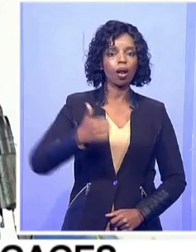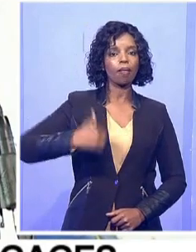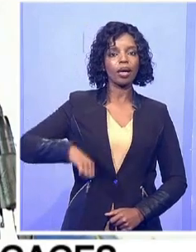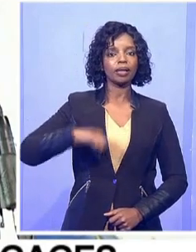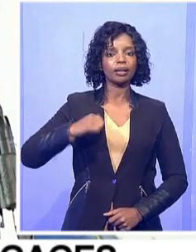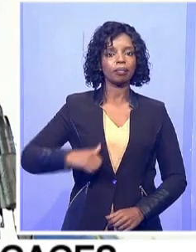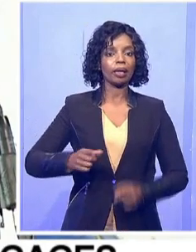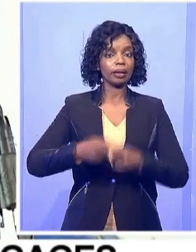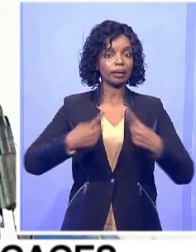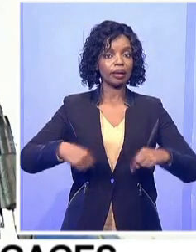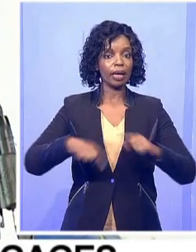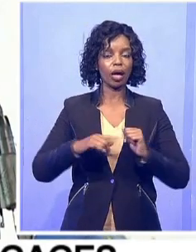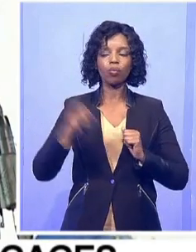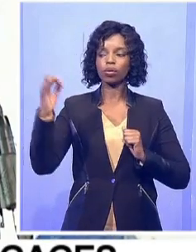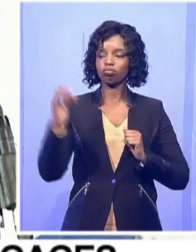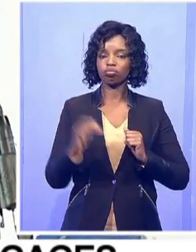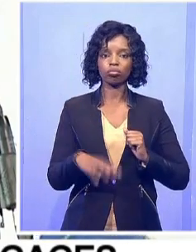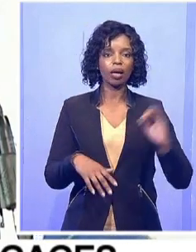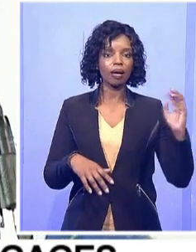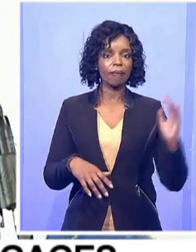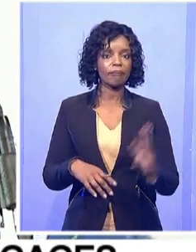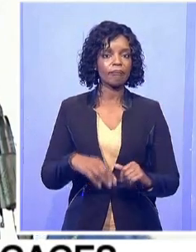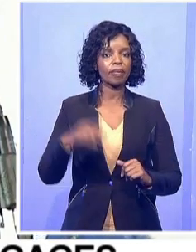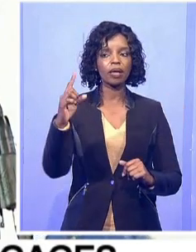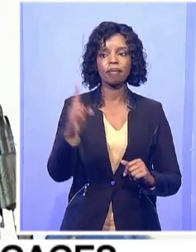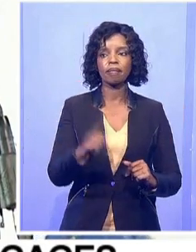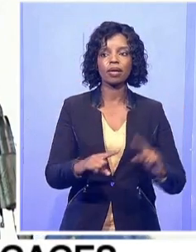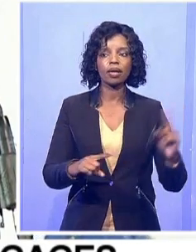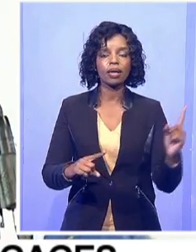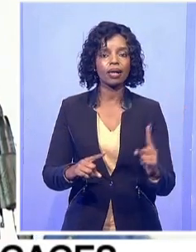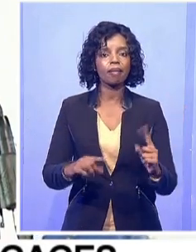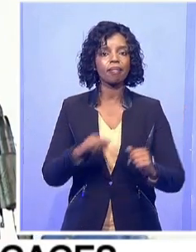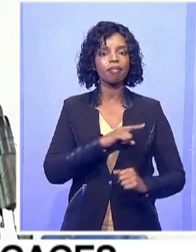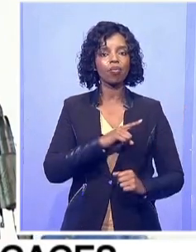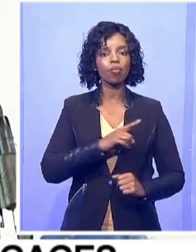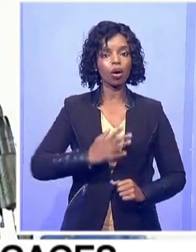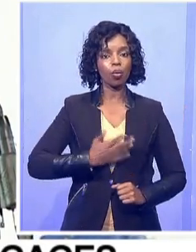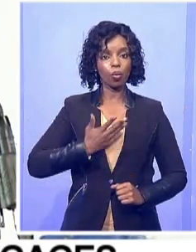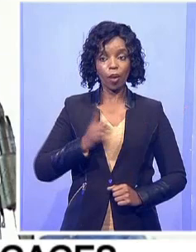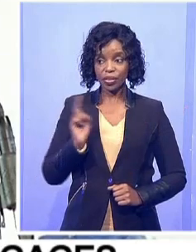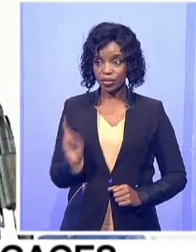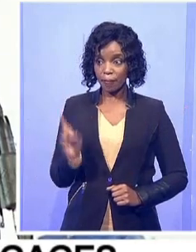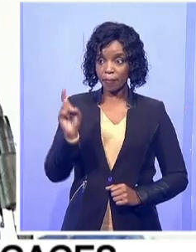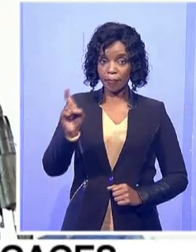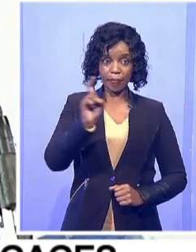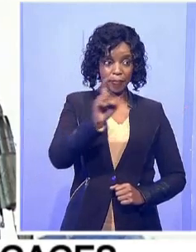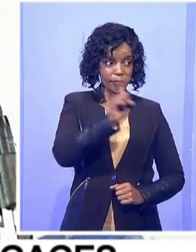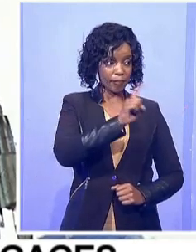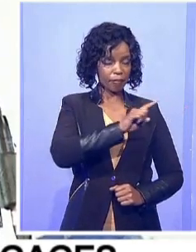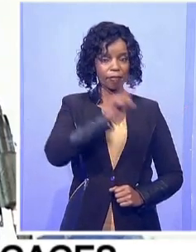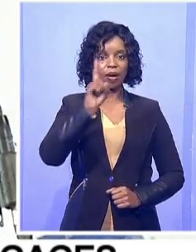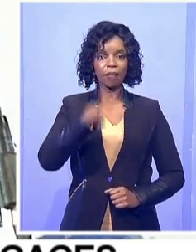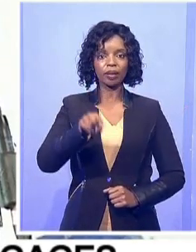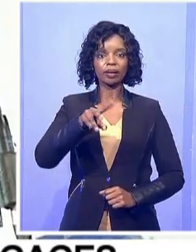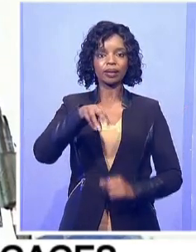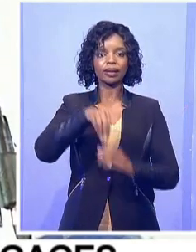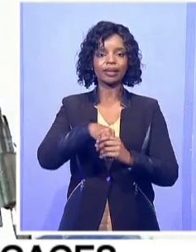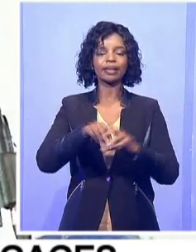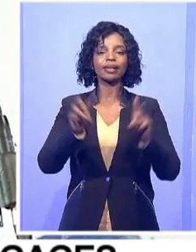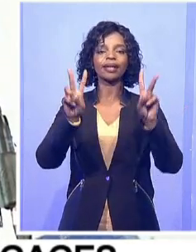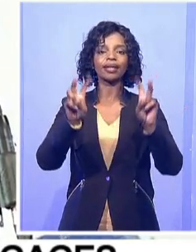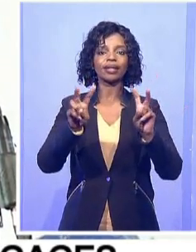that they can also participate in the issues that affect our military veterans.